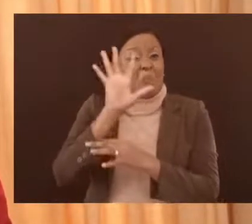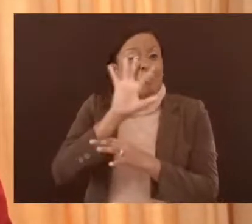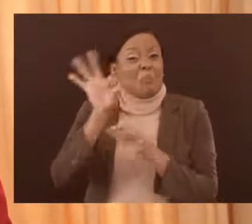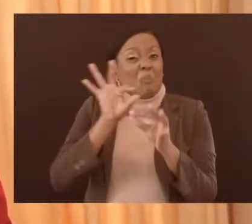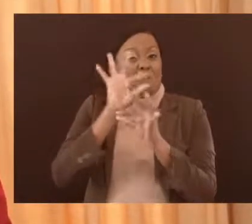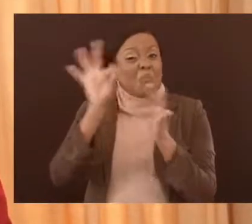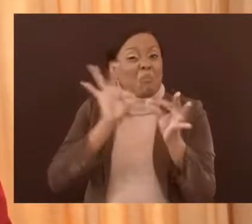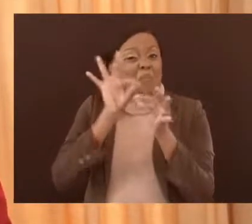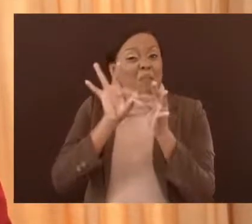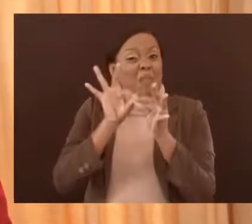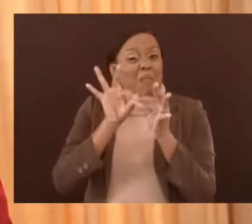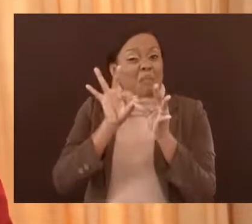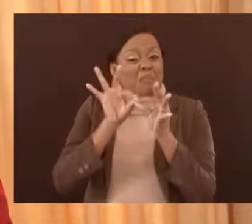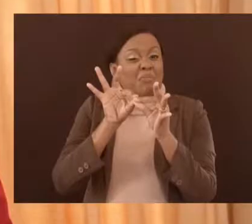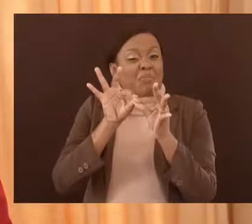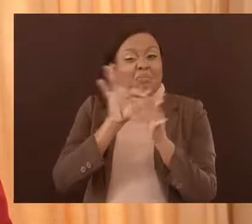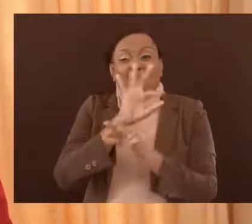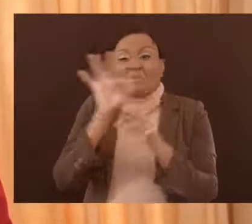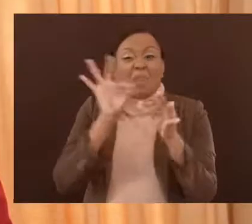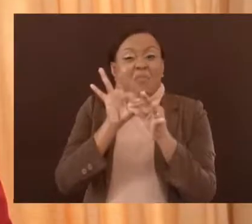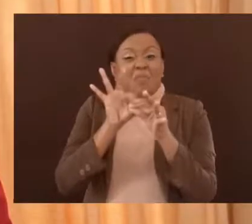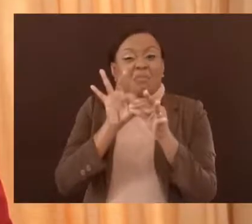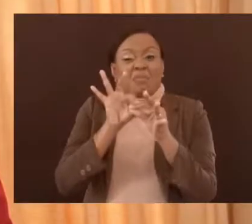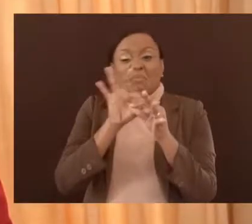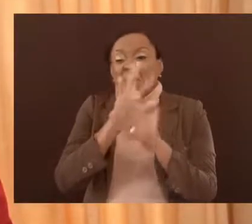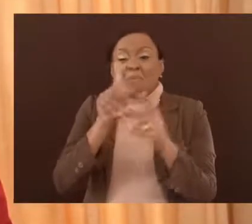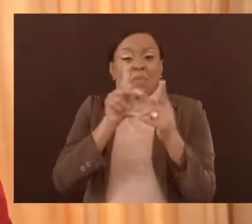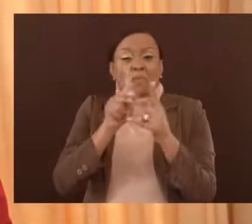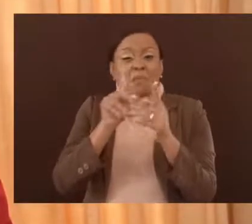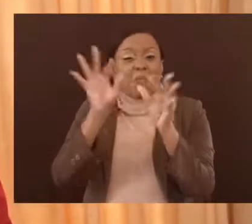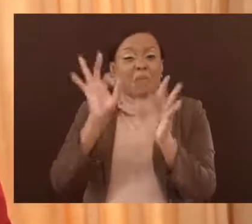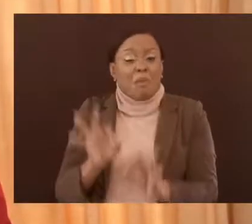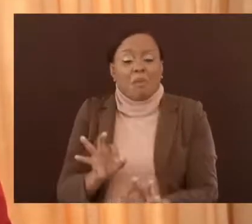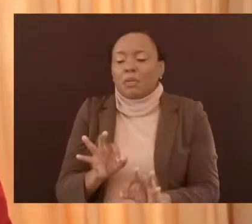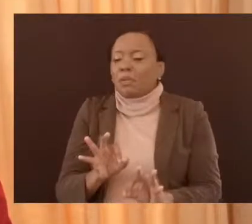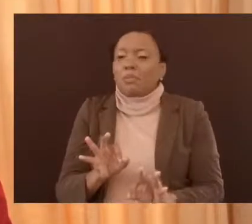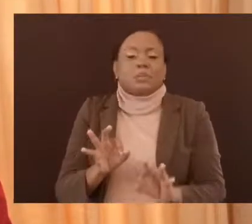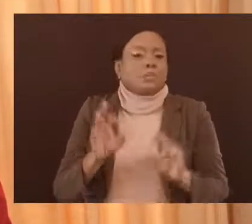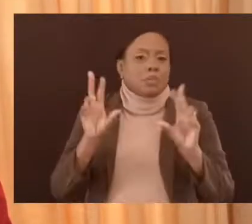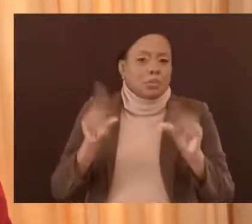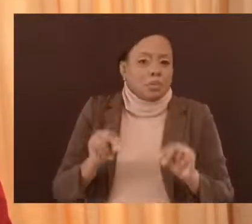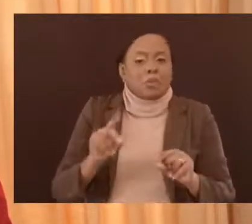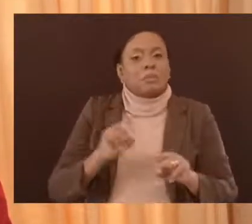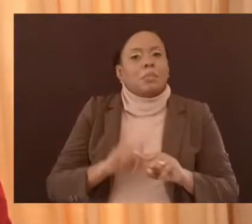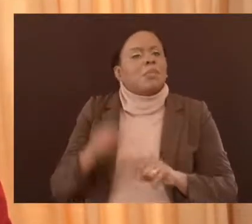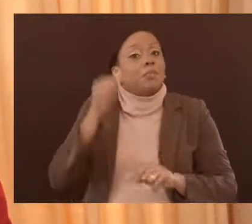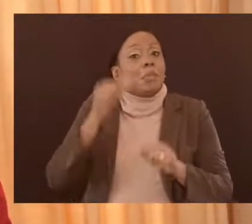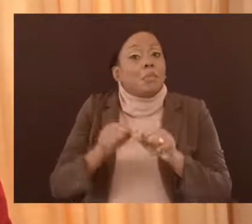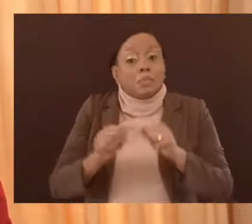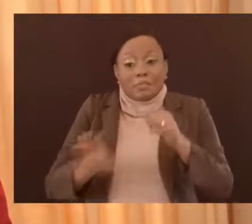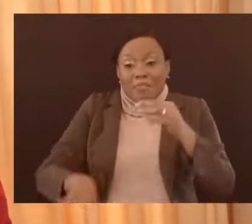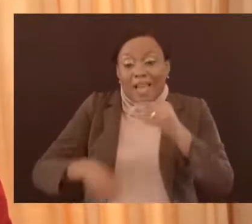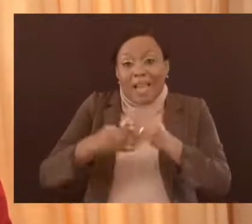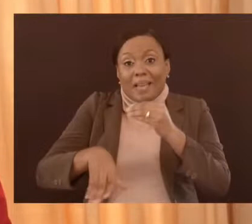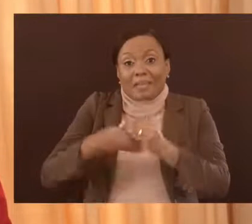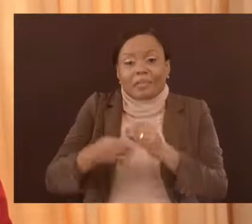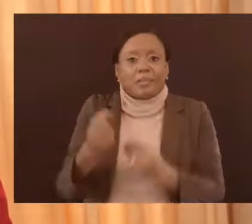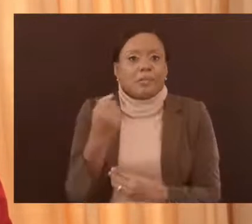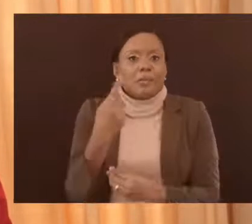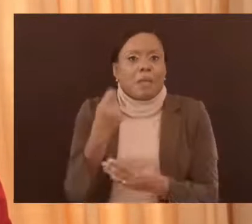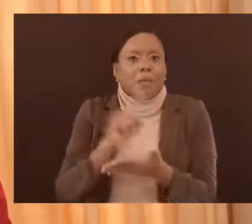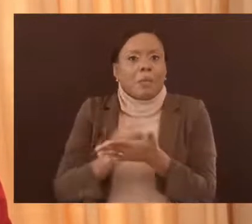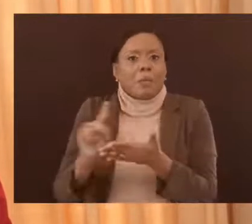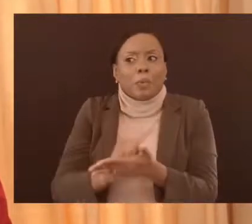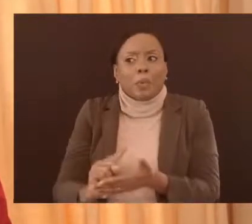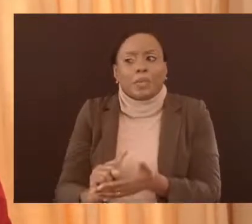face-to-face instruction over the 11 weeks made a major difference in the overall performance of our students. In other